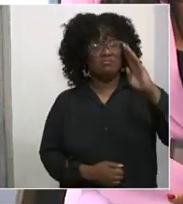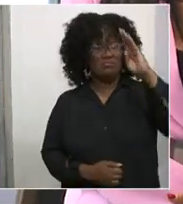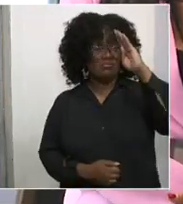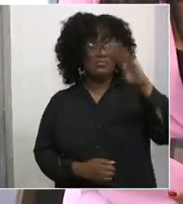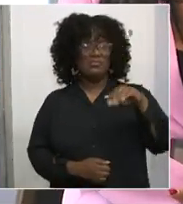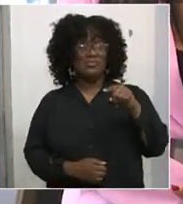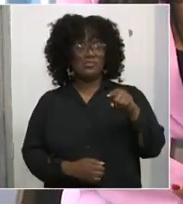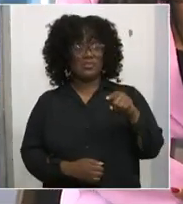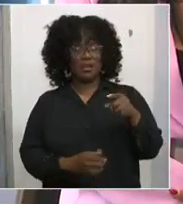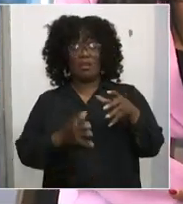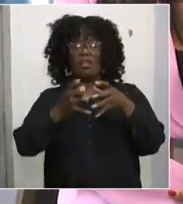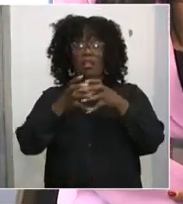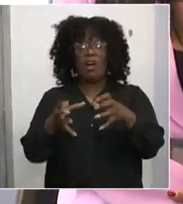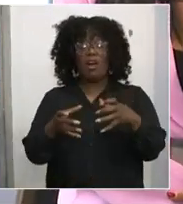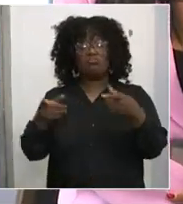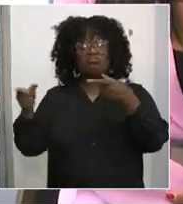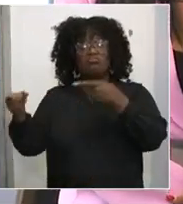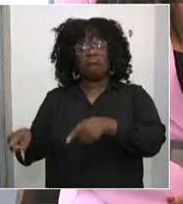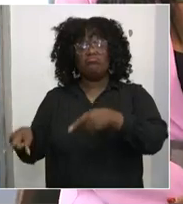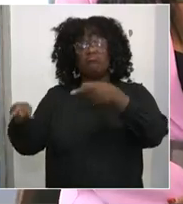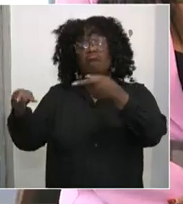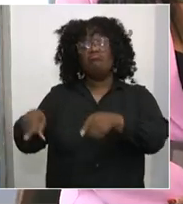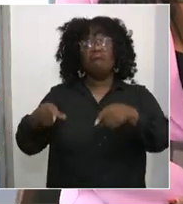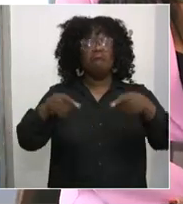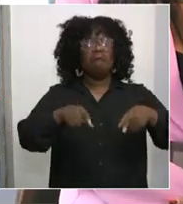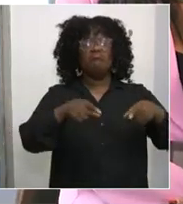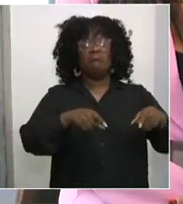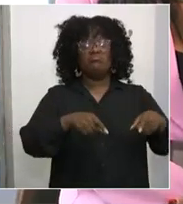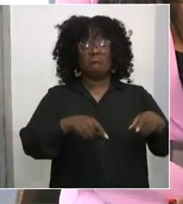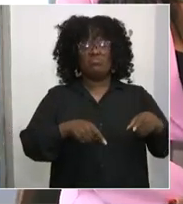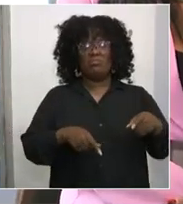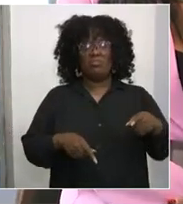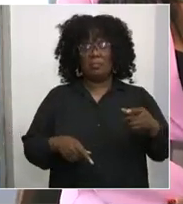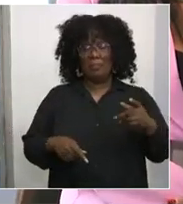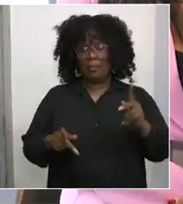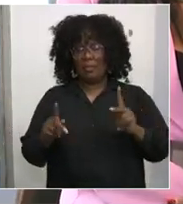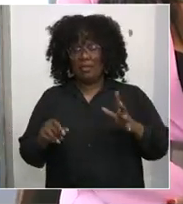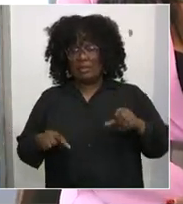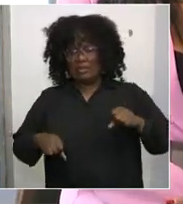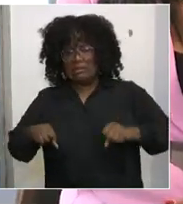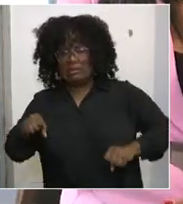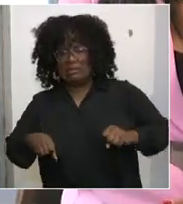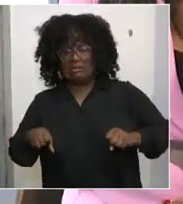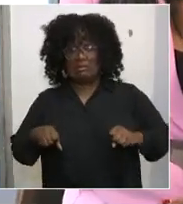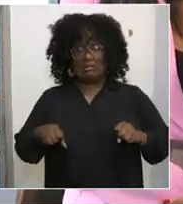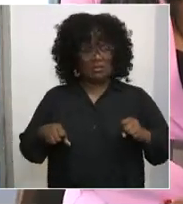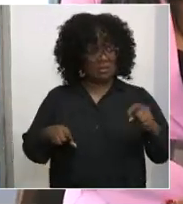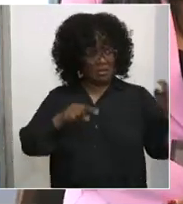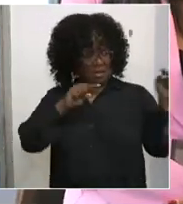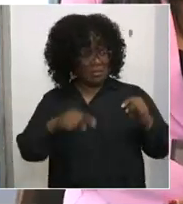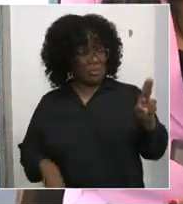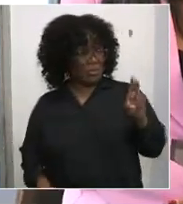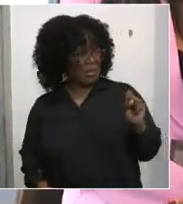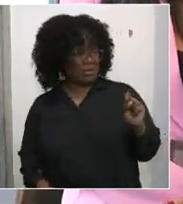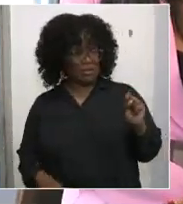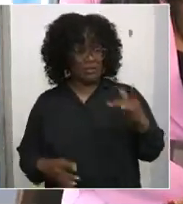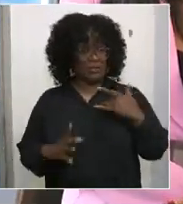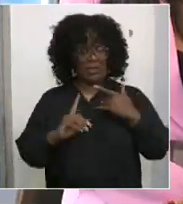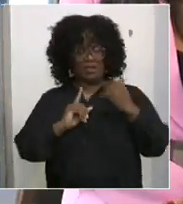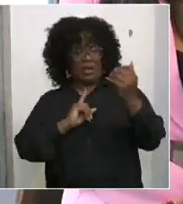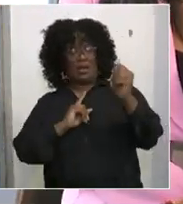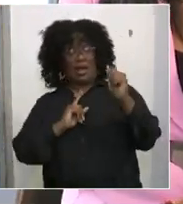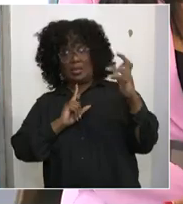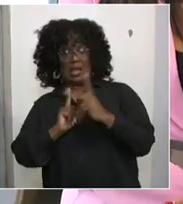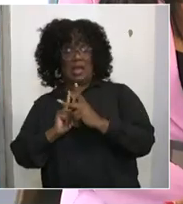people also feel scared. They feel scared that they could be attacked or They feel scared